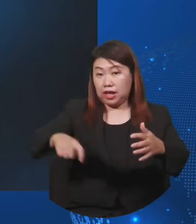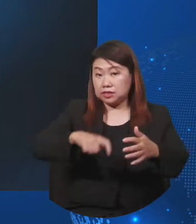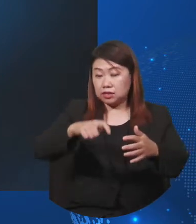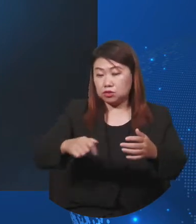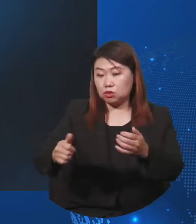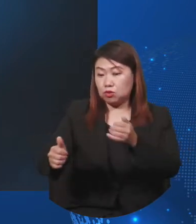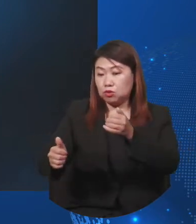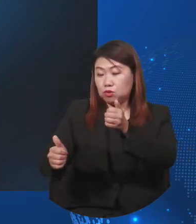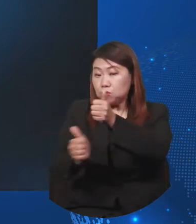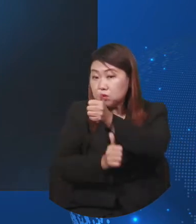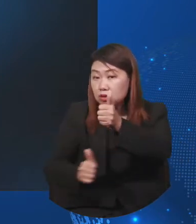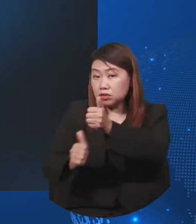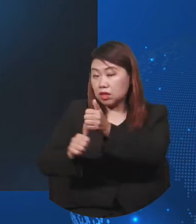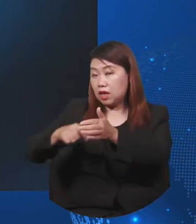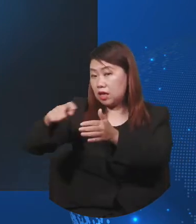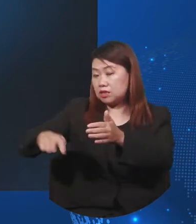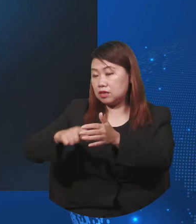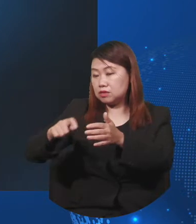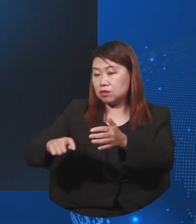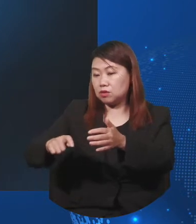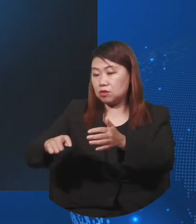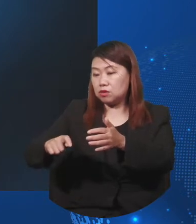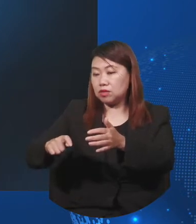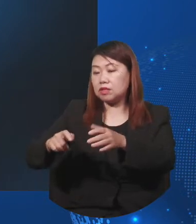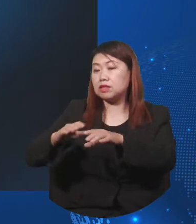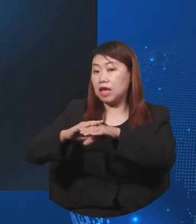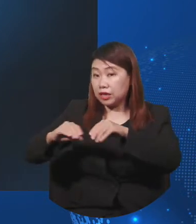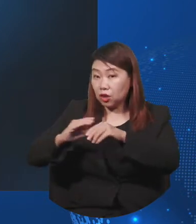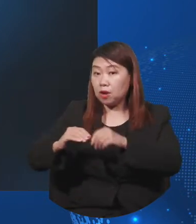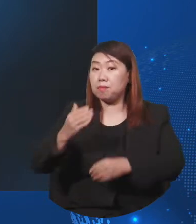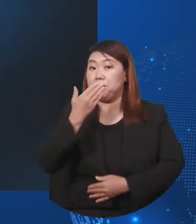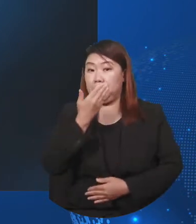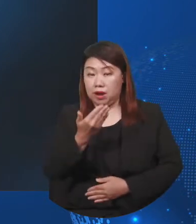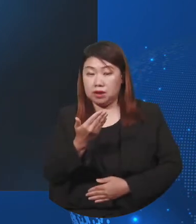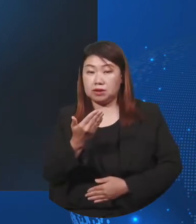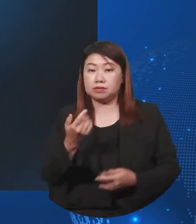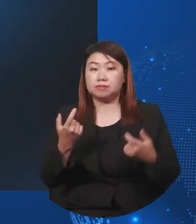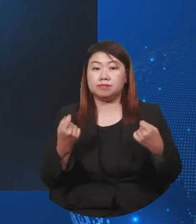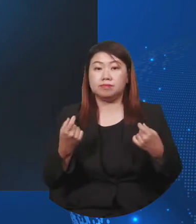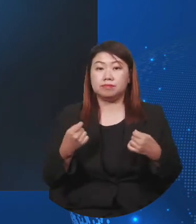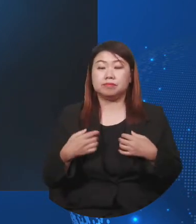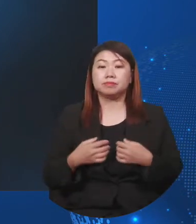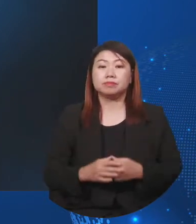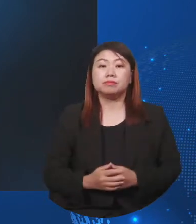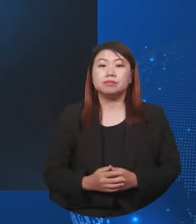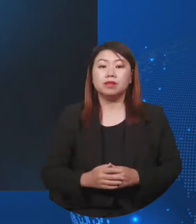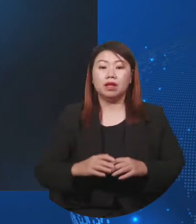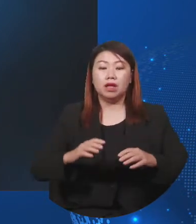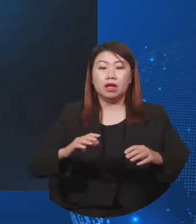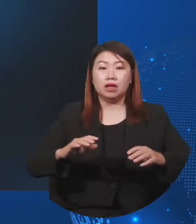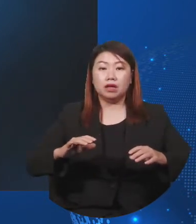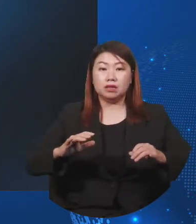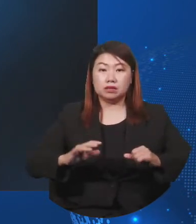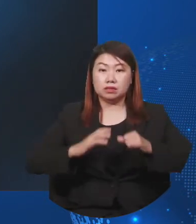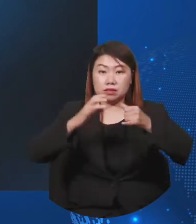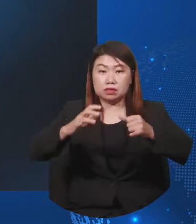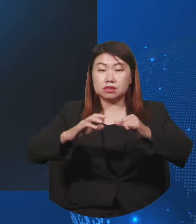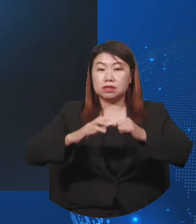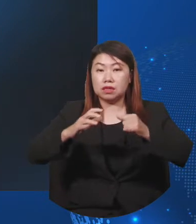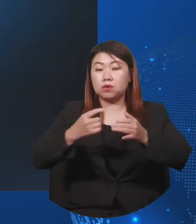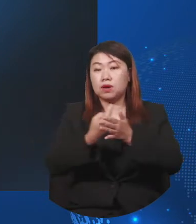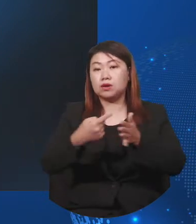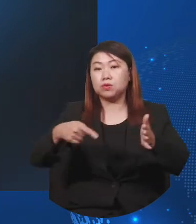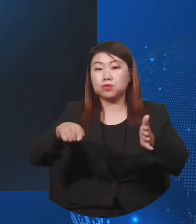arrangement. We also know with globalization meets unprecedented challenges,